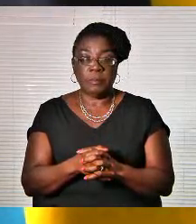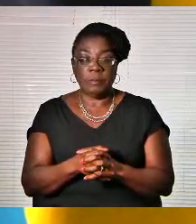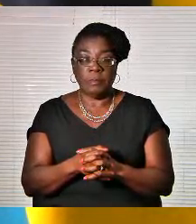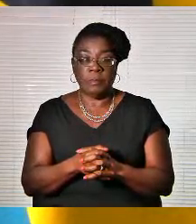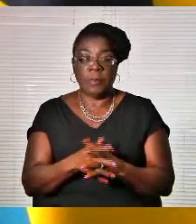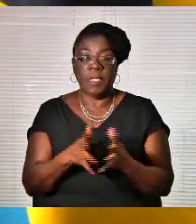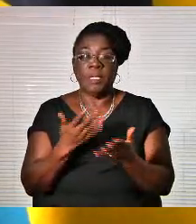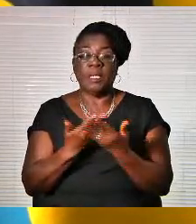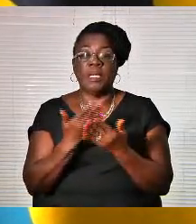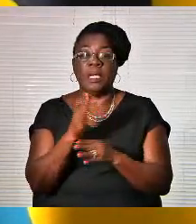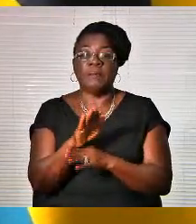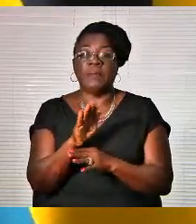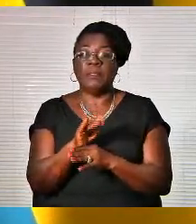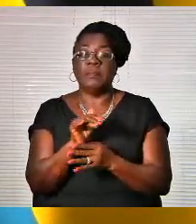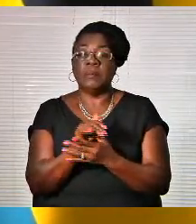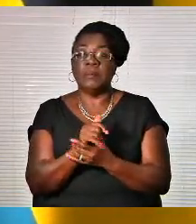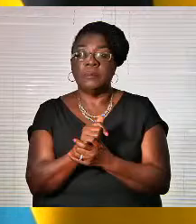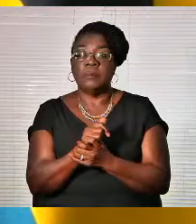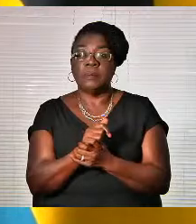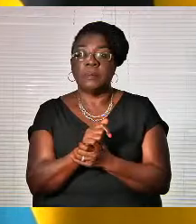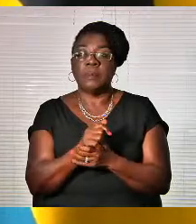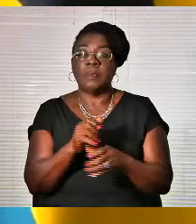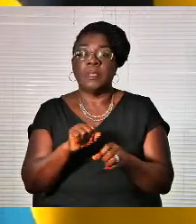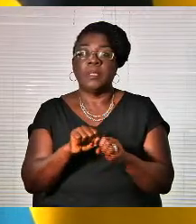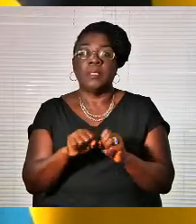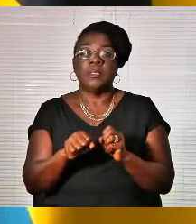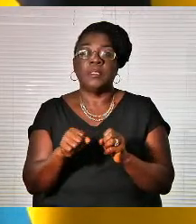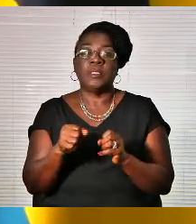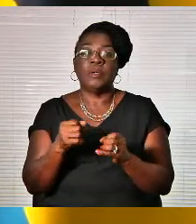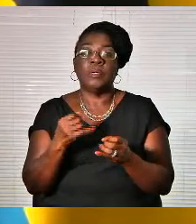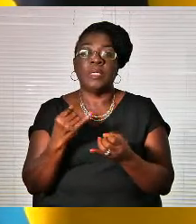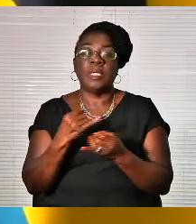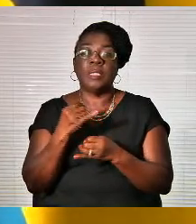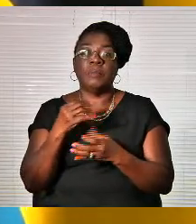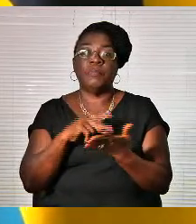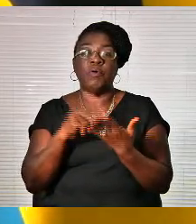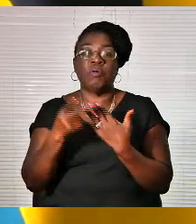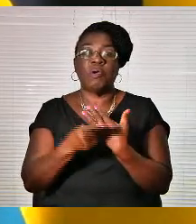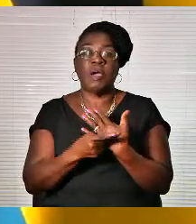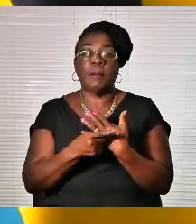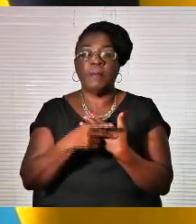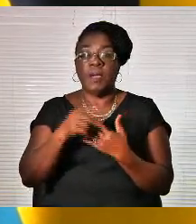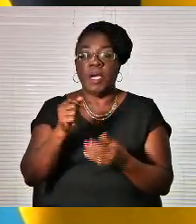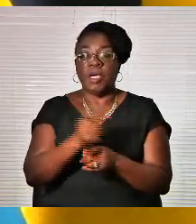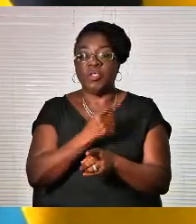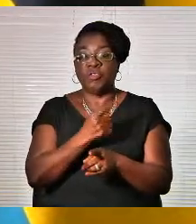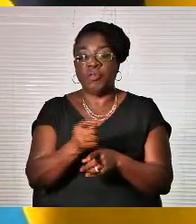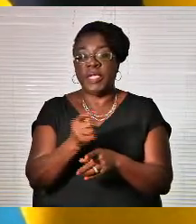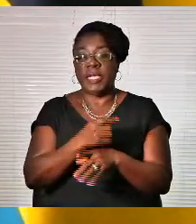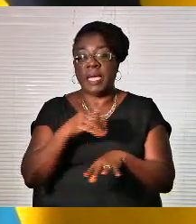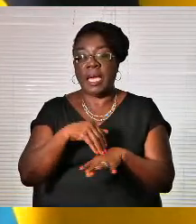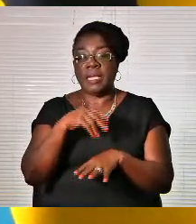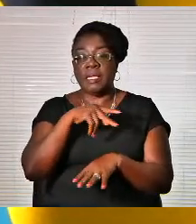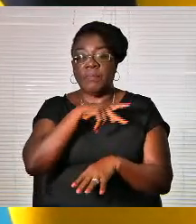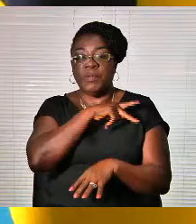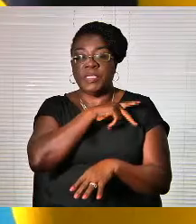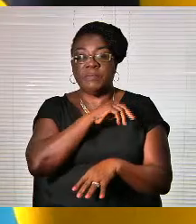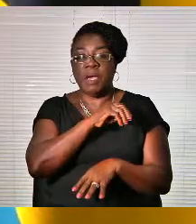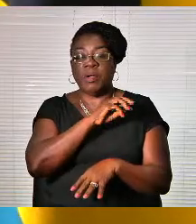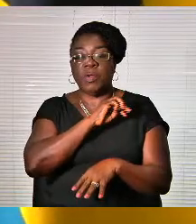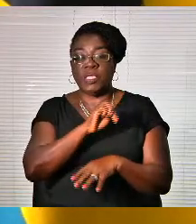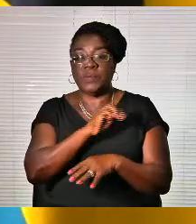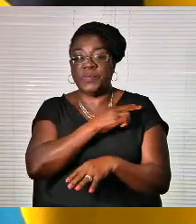Good afternoon. So the internship program, which is held at the Princess Margaret Hospital,